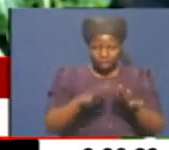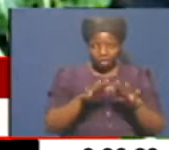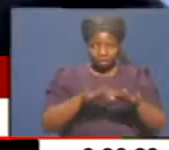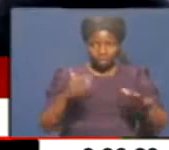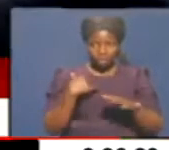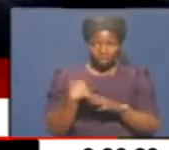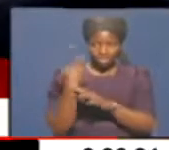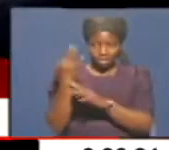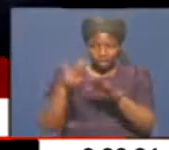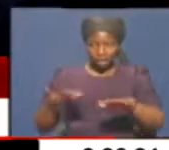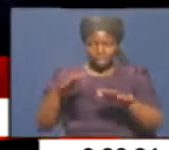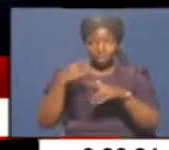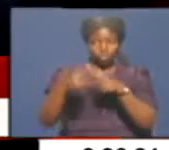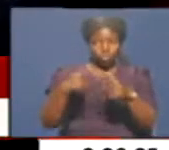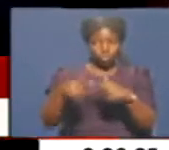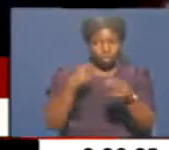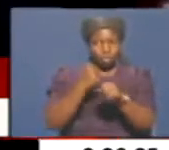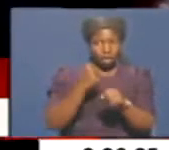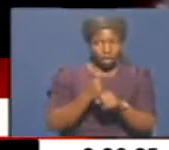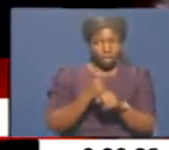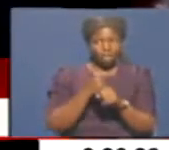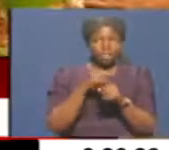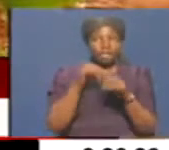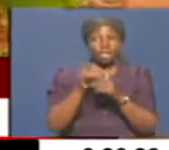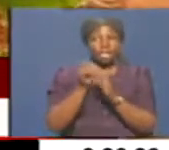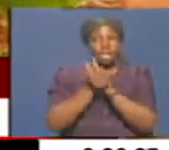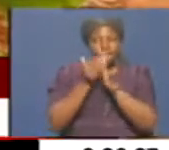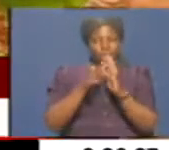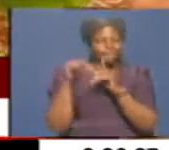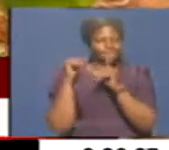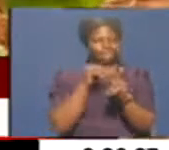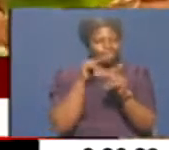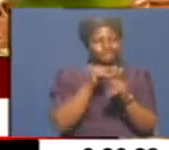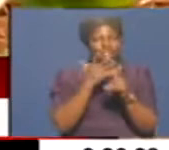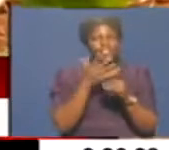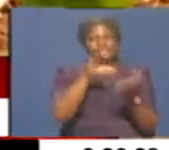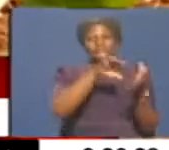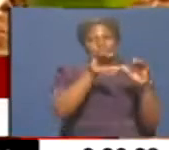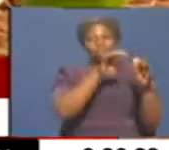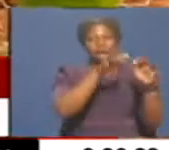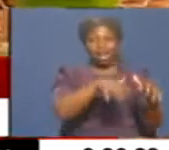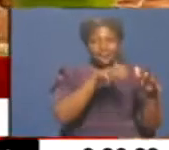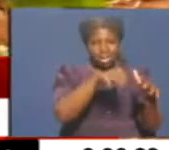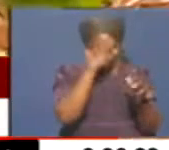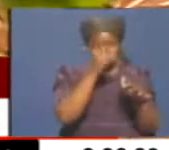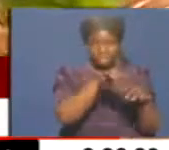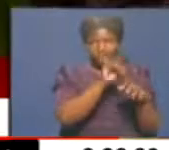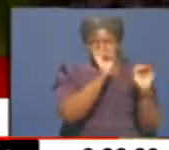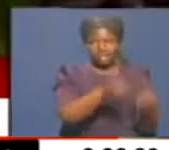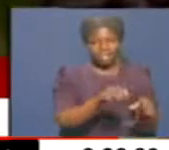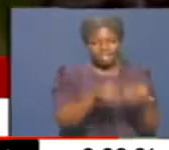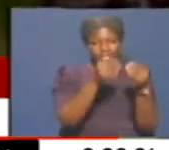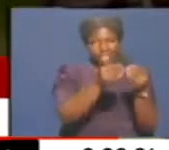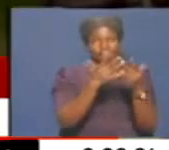and moving. Experts have long criticized conventional agriculture for its potential to cause long-term impacts to soil